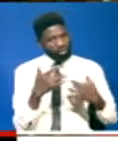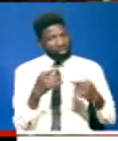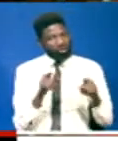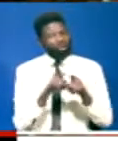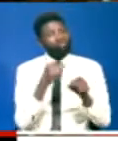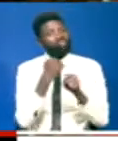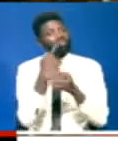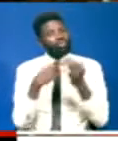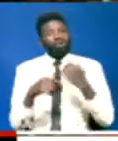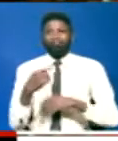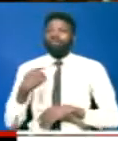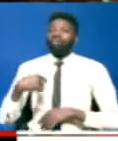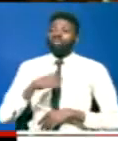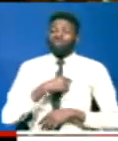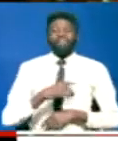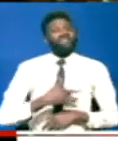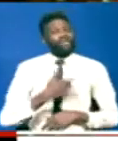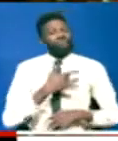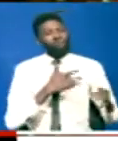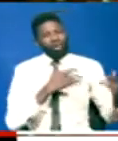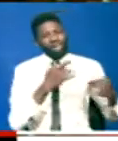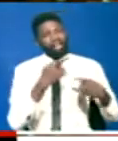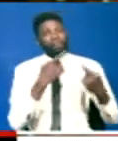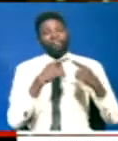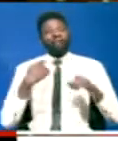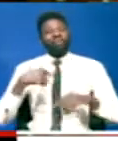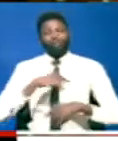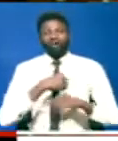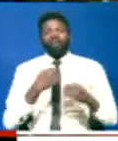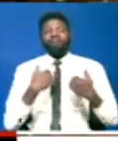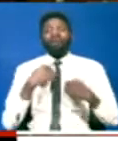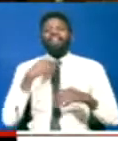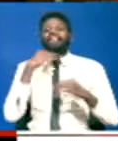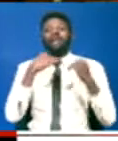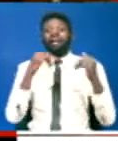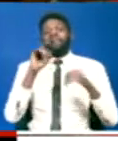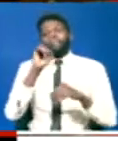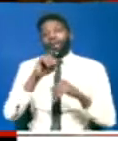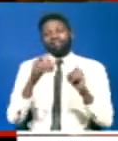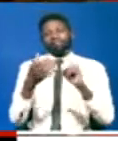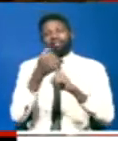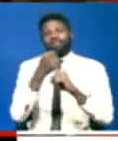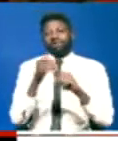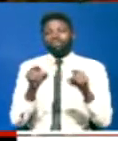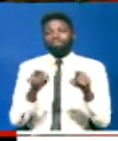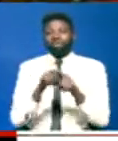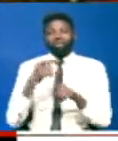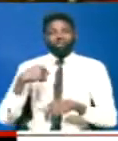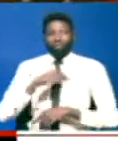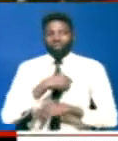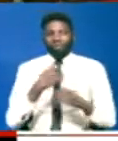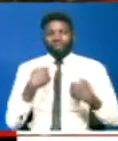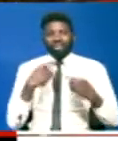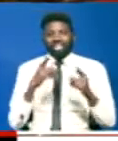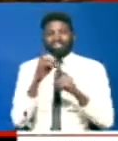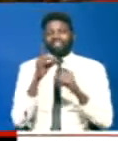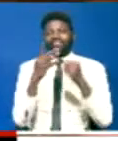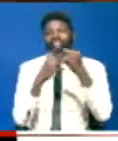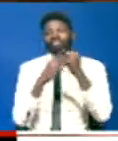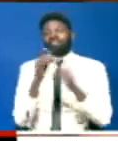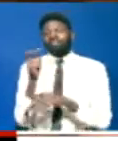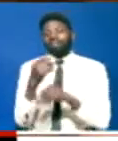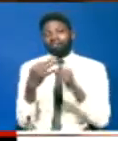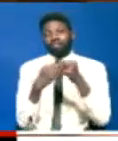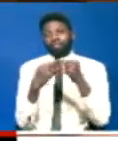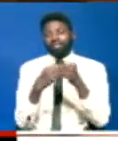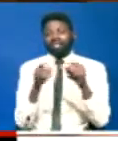concerning us, but for us, you see, we have a deadline to meet. We have the 9th of August, which by tomorrow it will